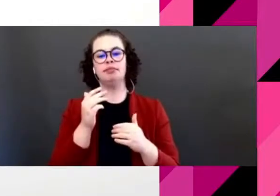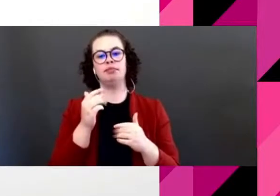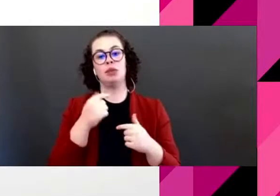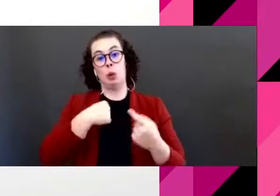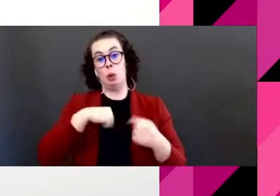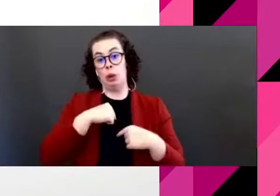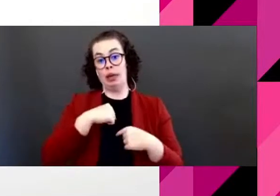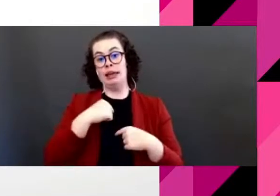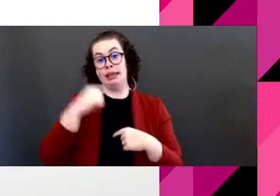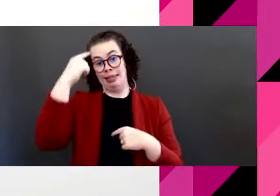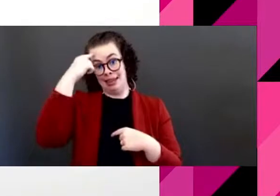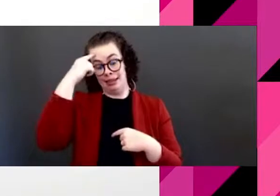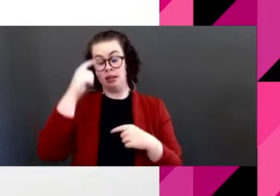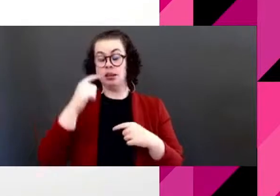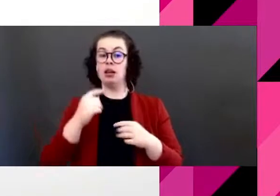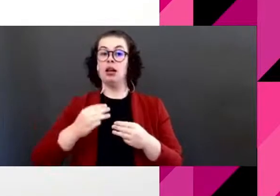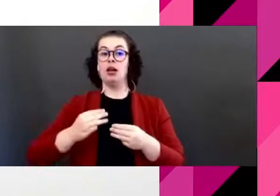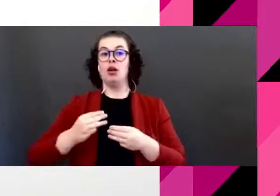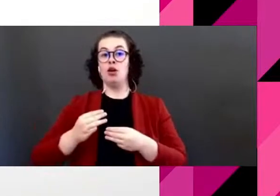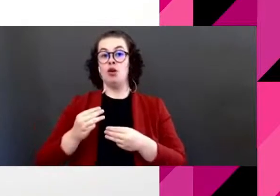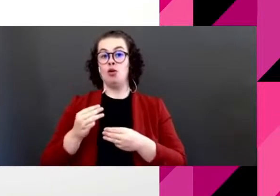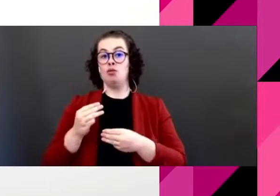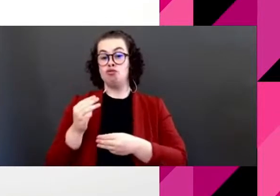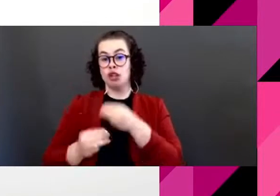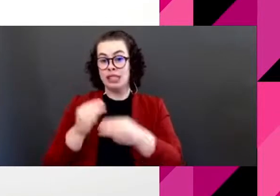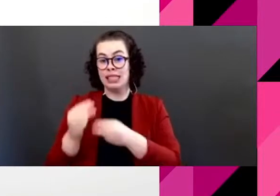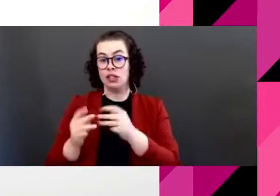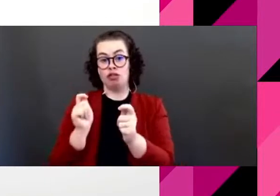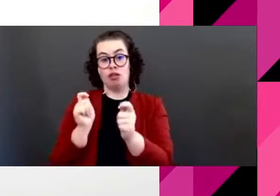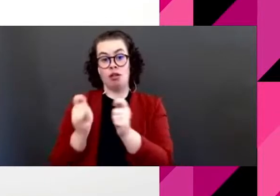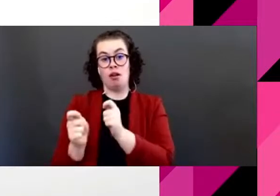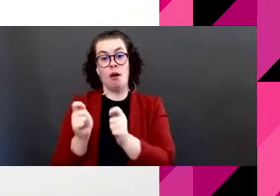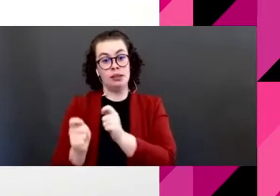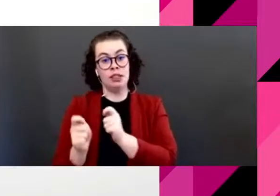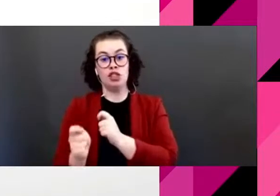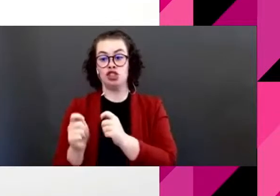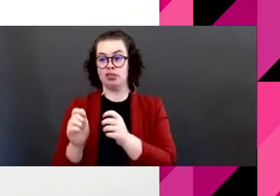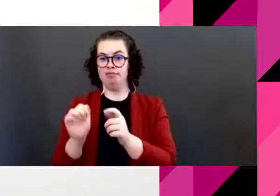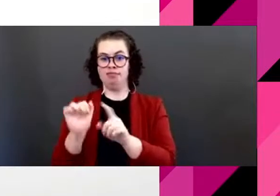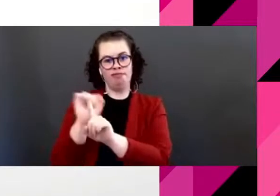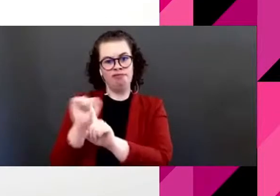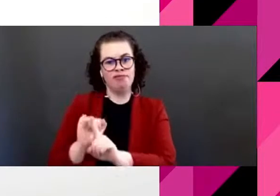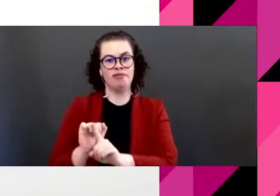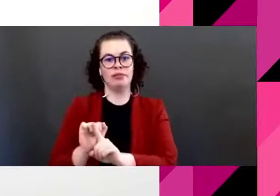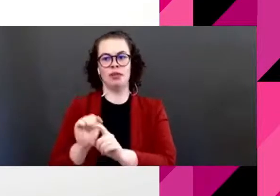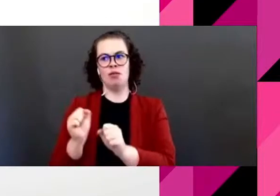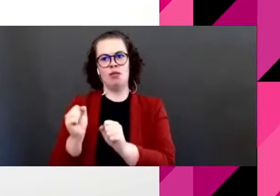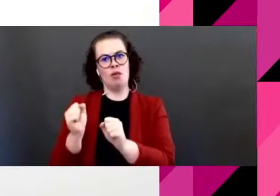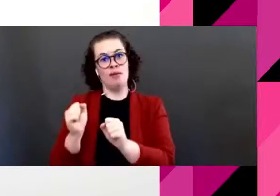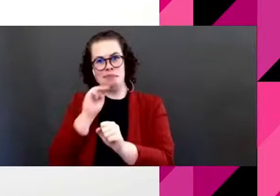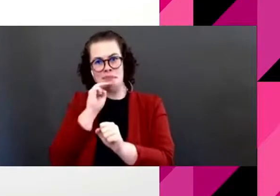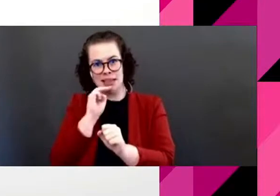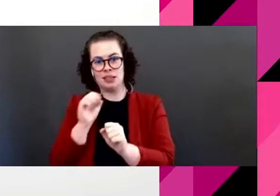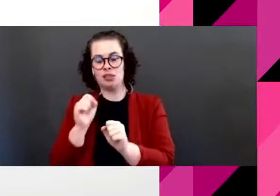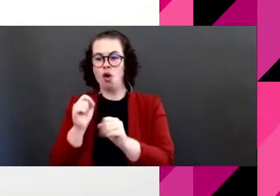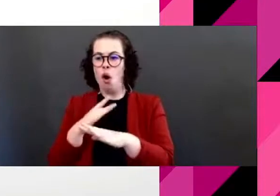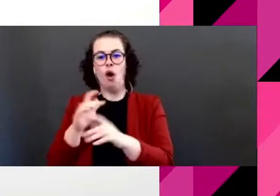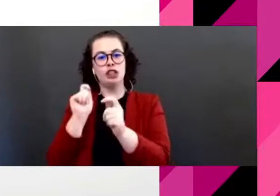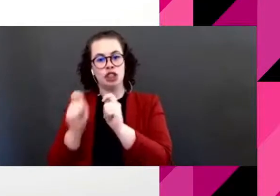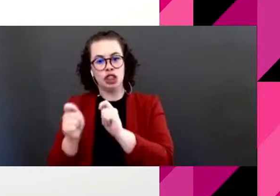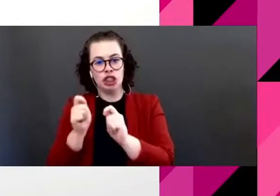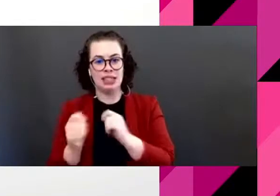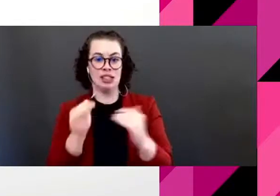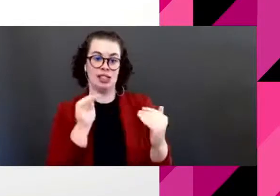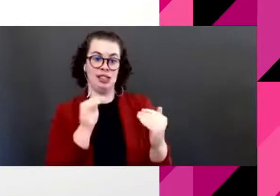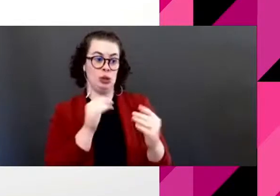understand by a procedural accommodation all necessary and appropriated modifications and adjustments in the context of access